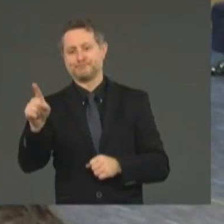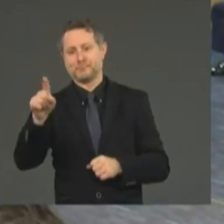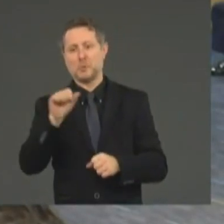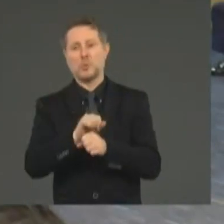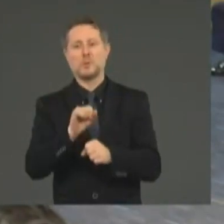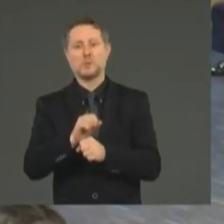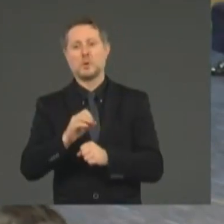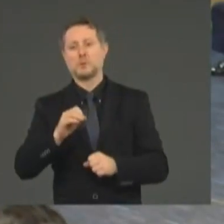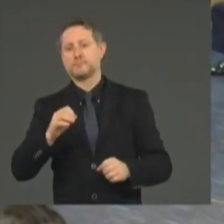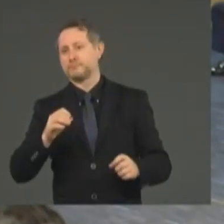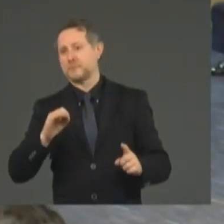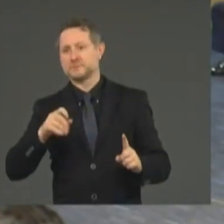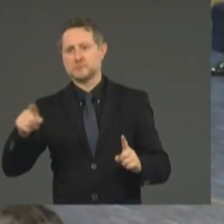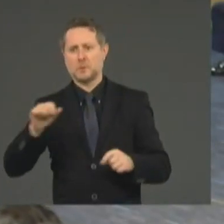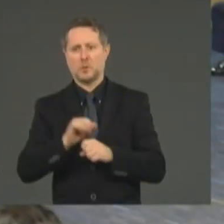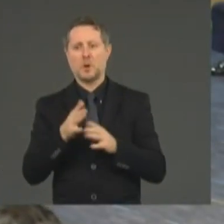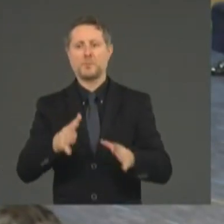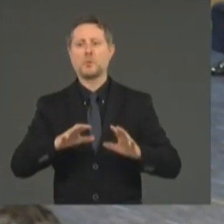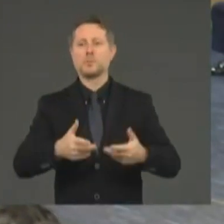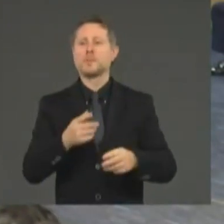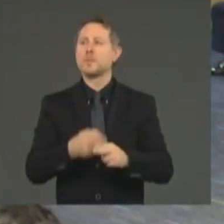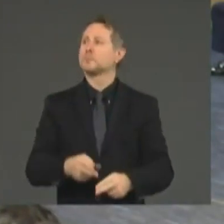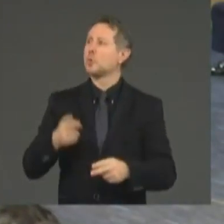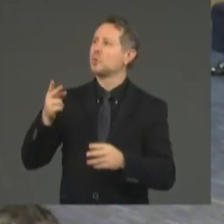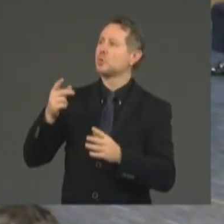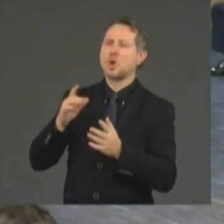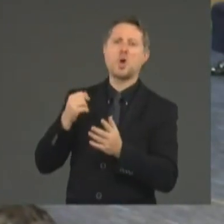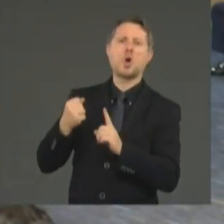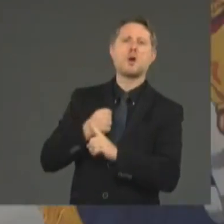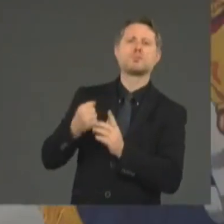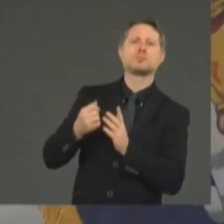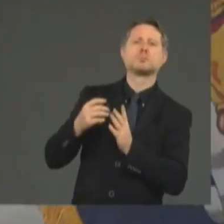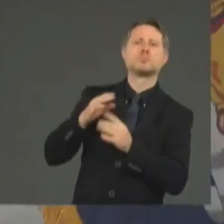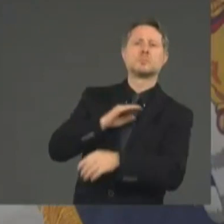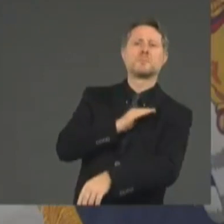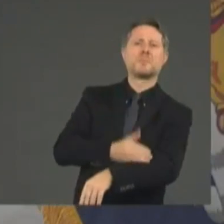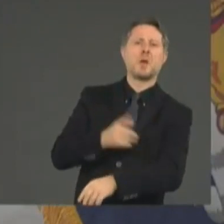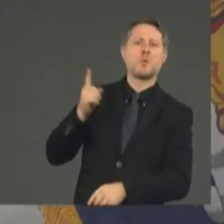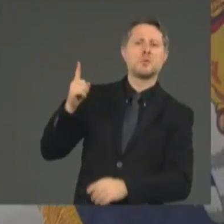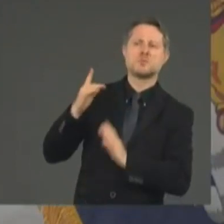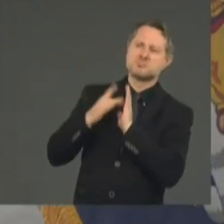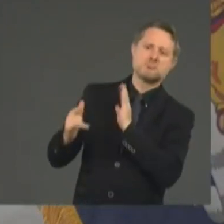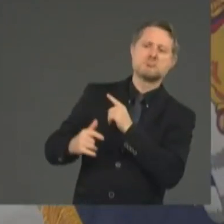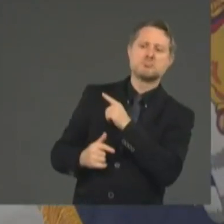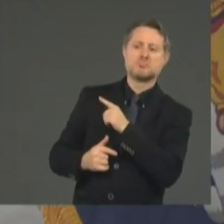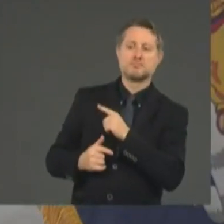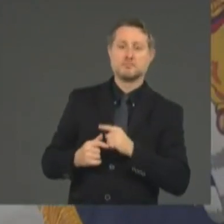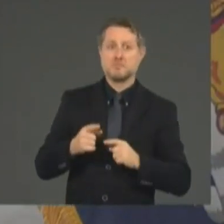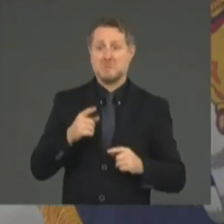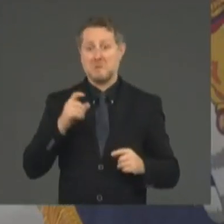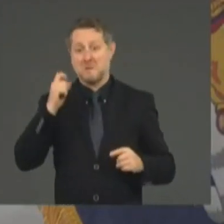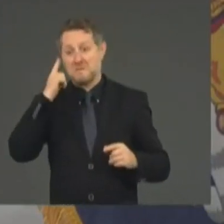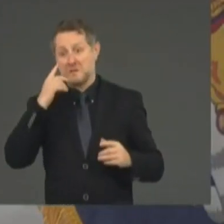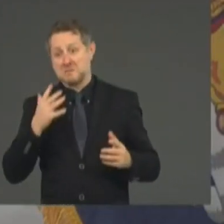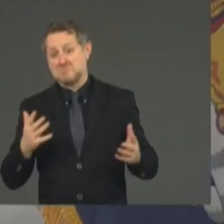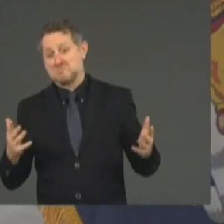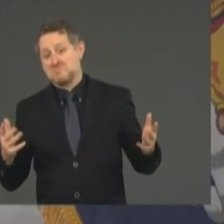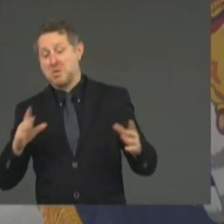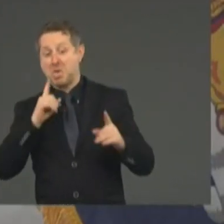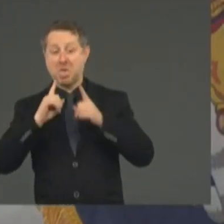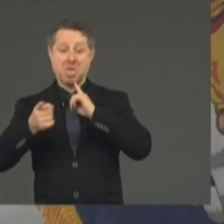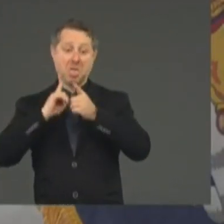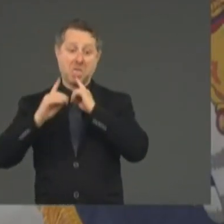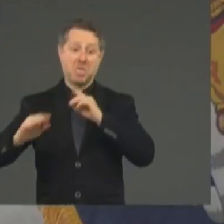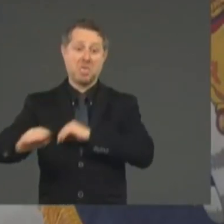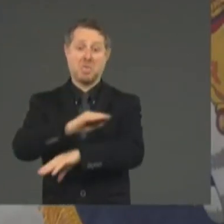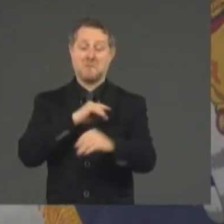abuse of power by the state. Yeah, I don't know, yeah. Look, a lot of people say a lot of things, right? That falls